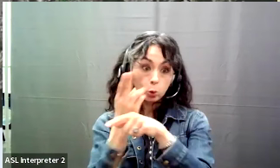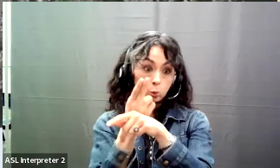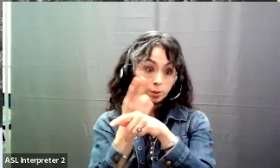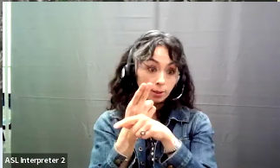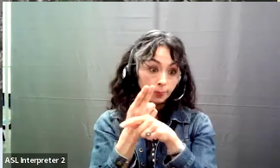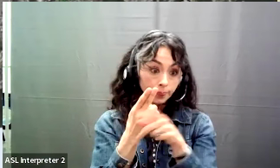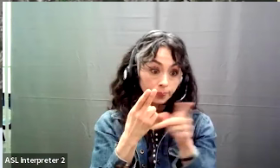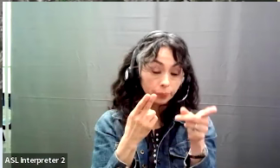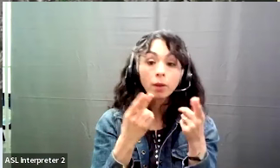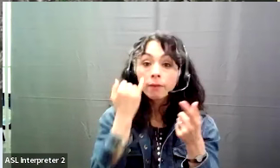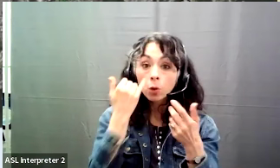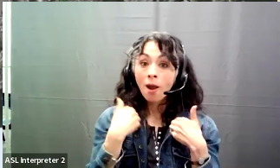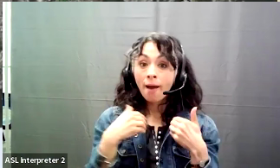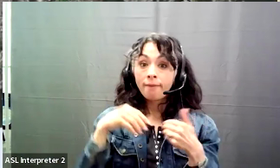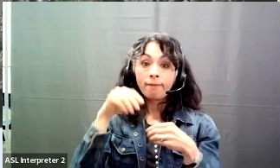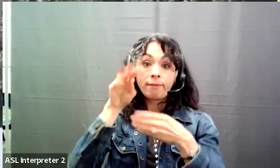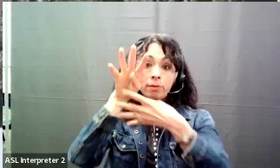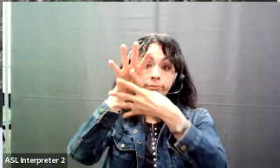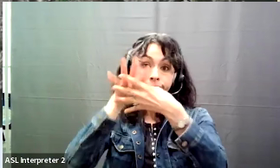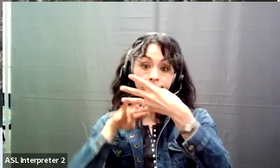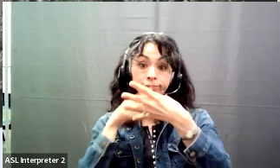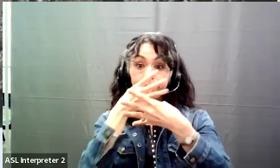If you have that information, you can enter.